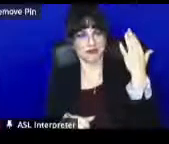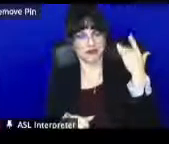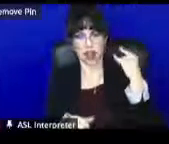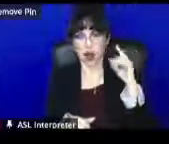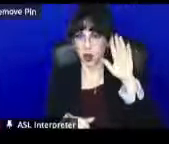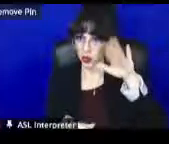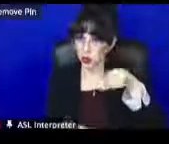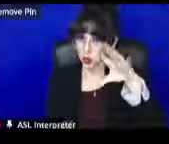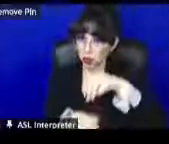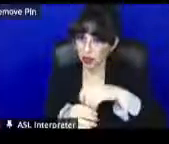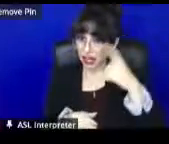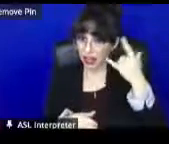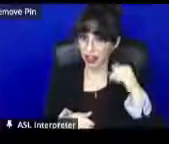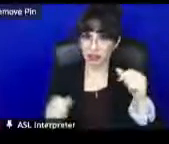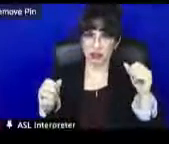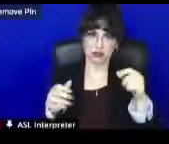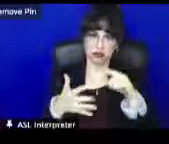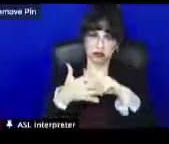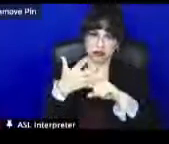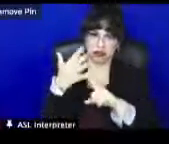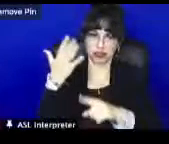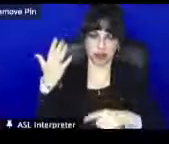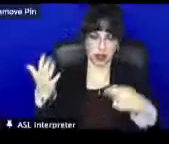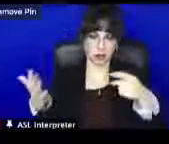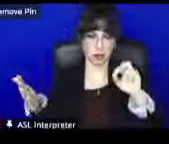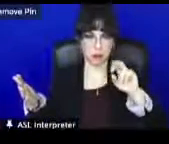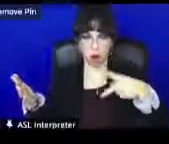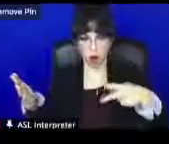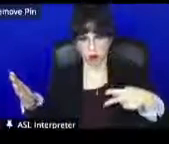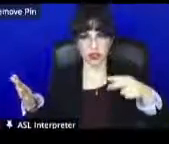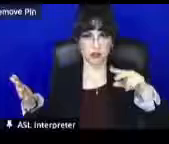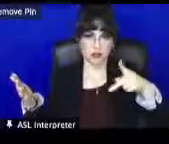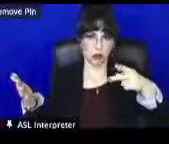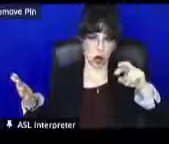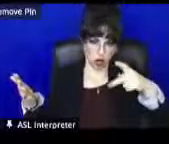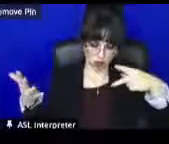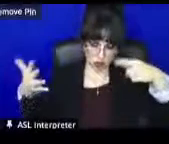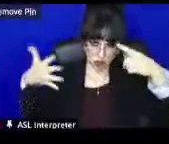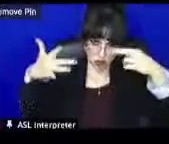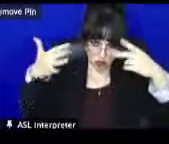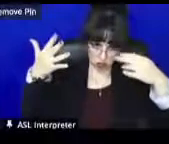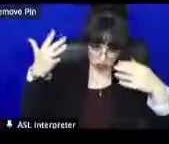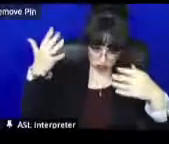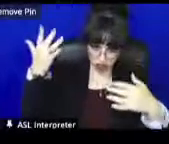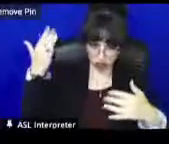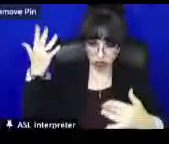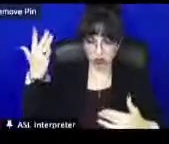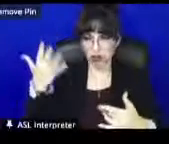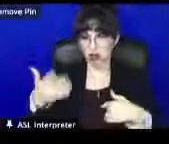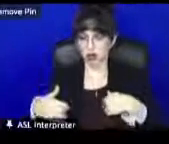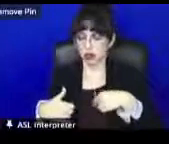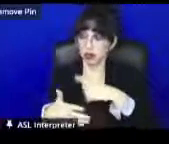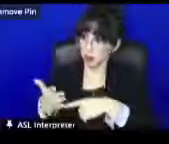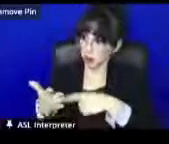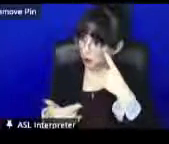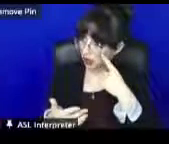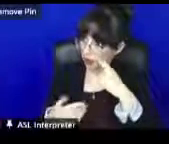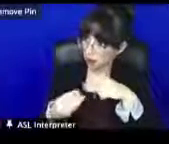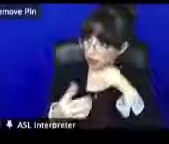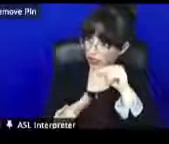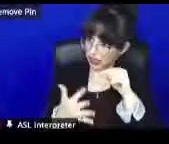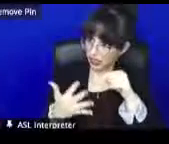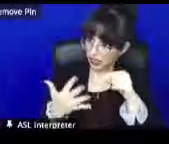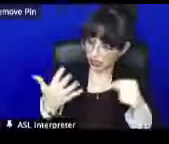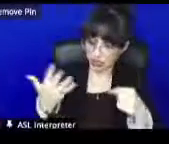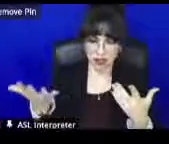those propositions. And, going through the propositions is always what do you think? What do you think? And so we actually had a